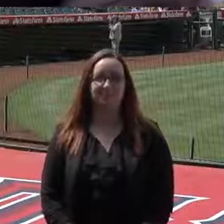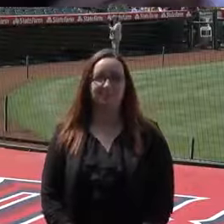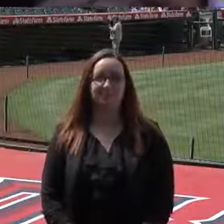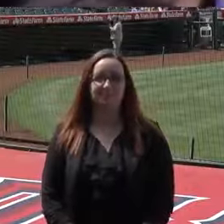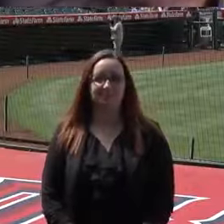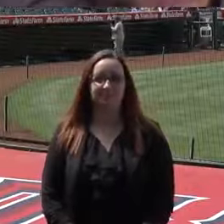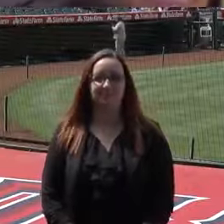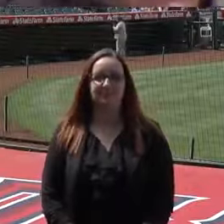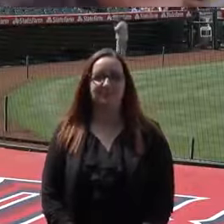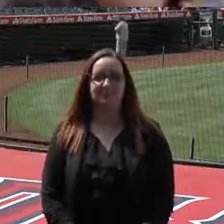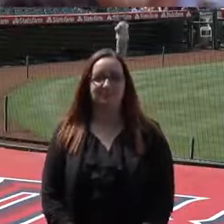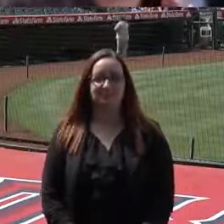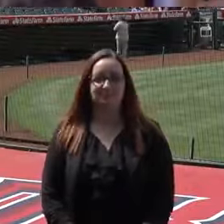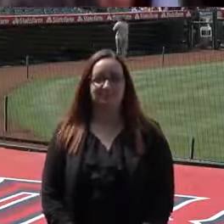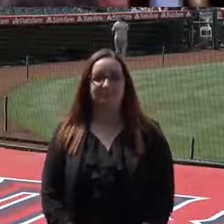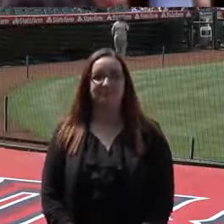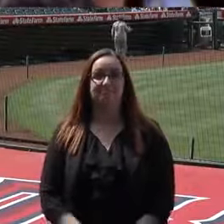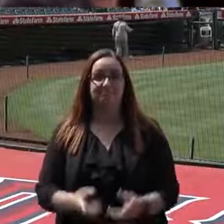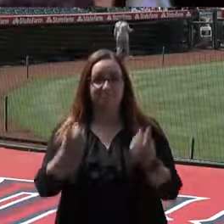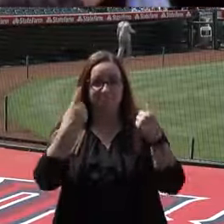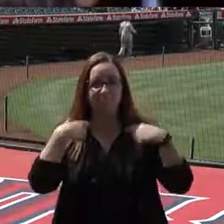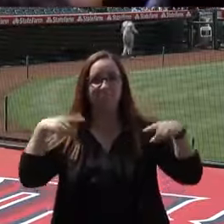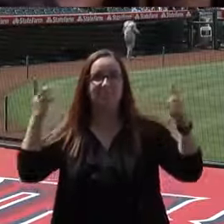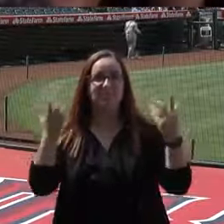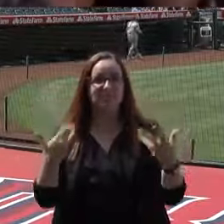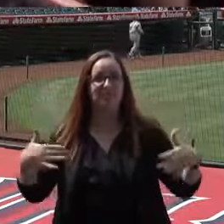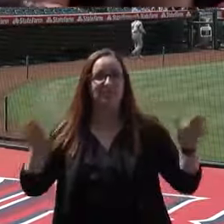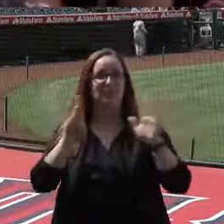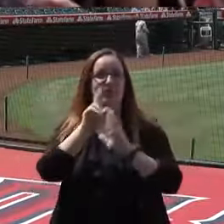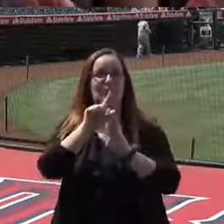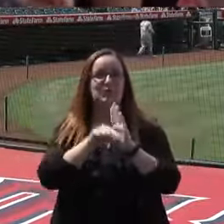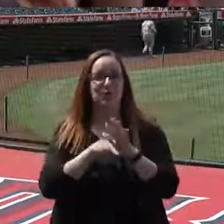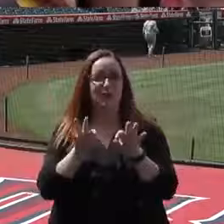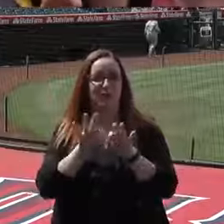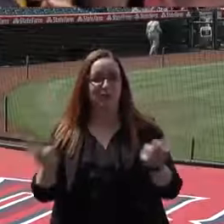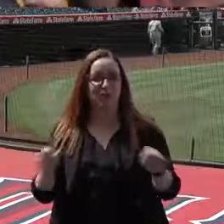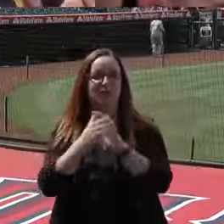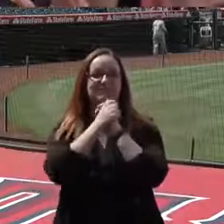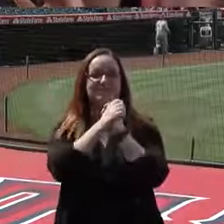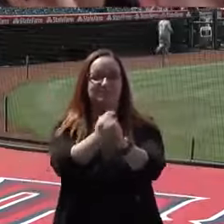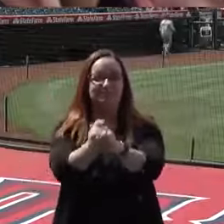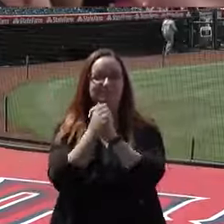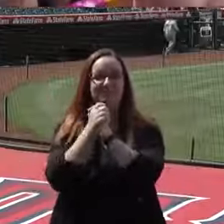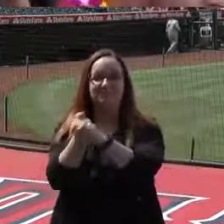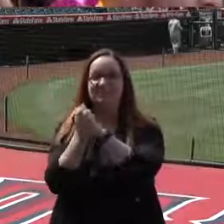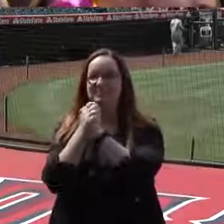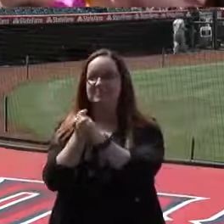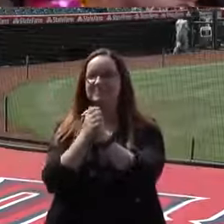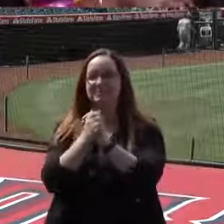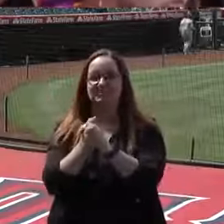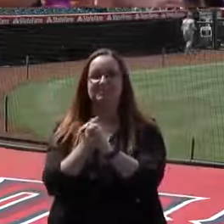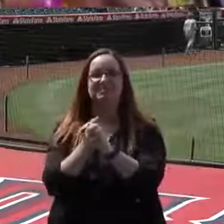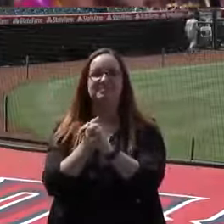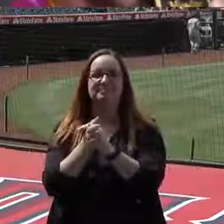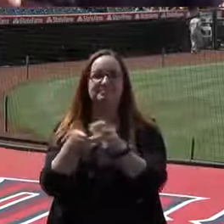This signifies the completion of your undergraduate degree. Congratulations. You may be